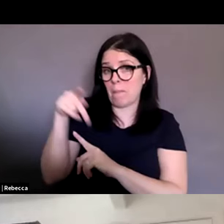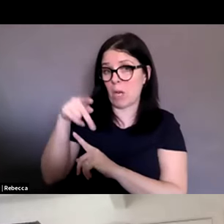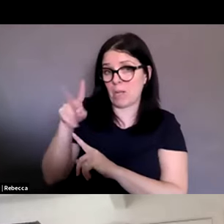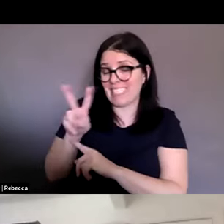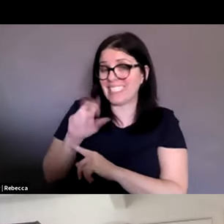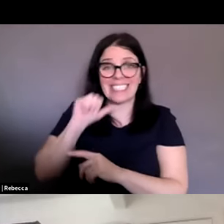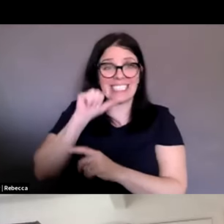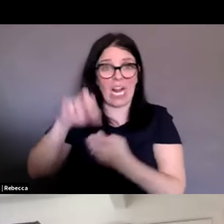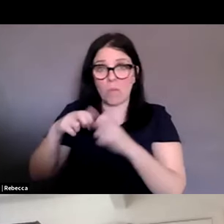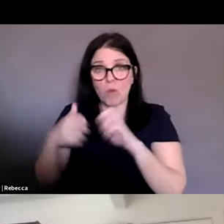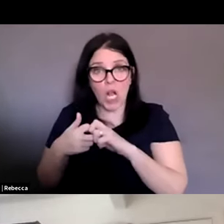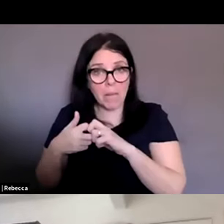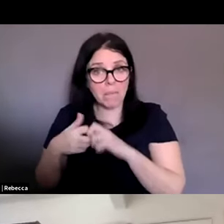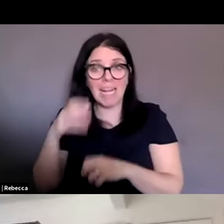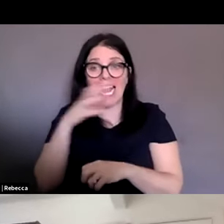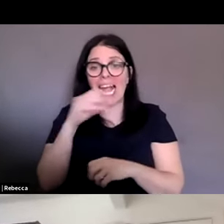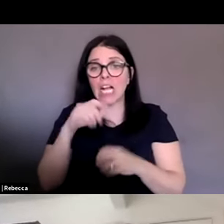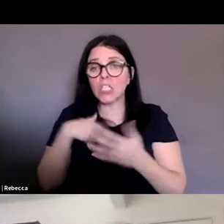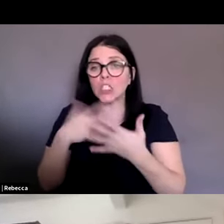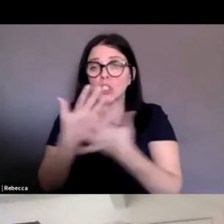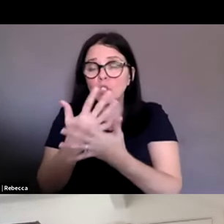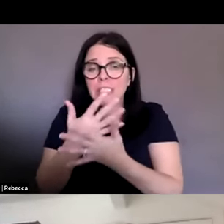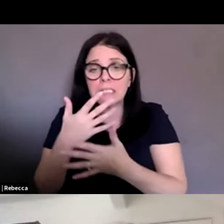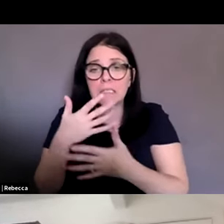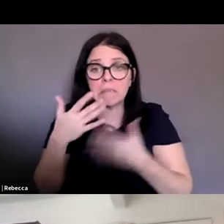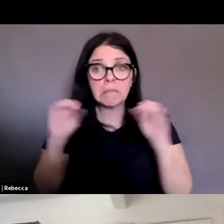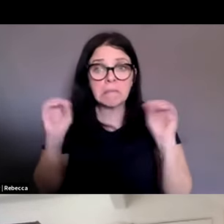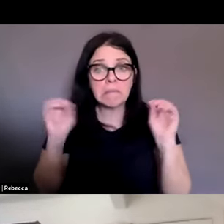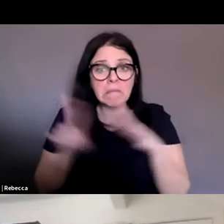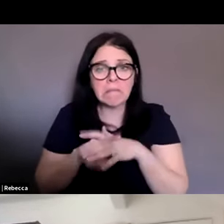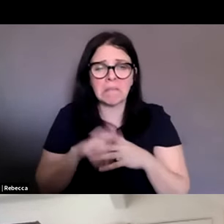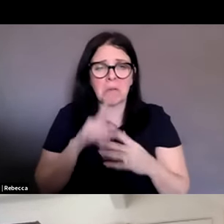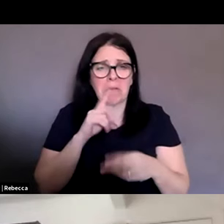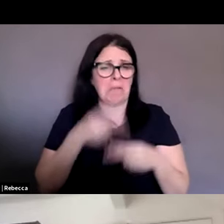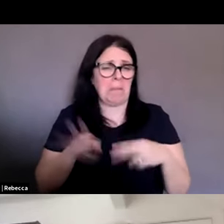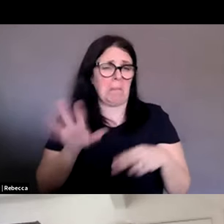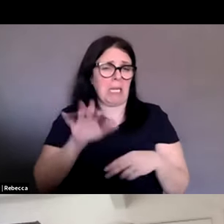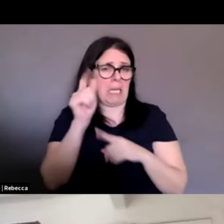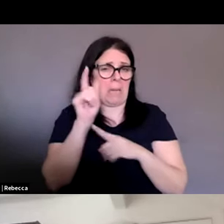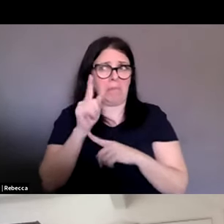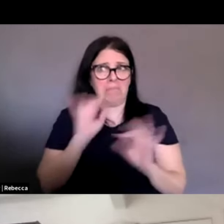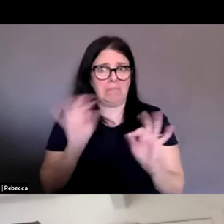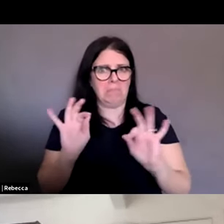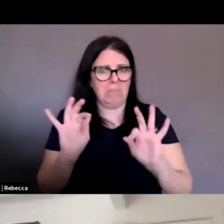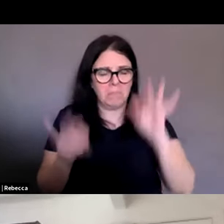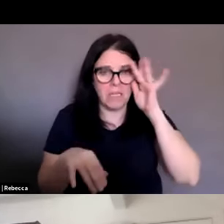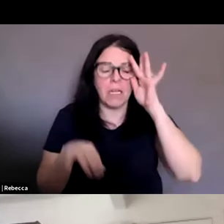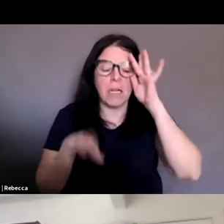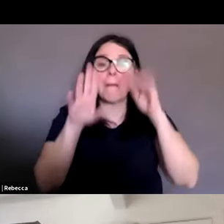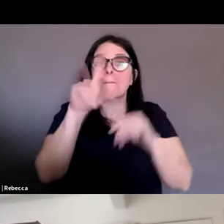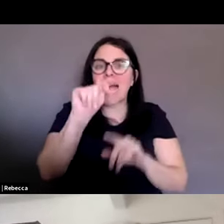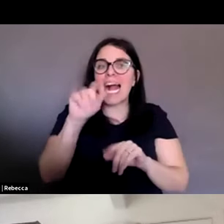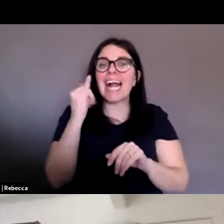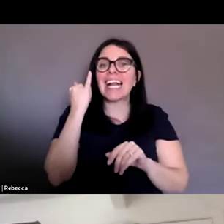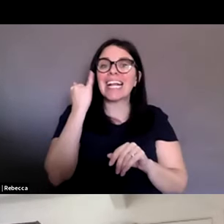a screening can take 10 minutes. It's like not a big deal. When, however, there is something going on, it